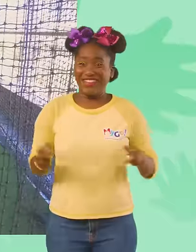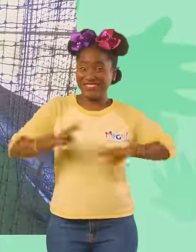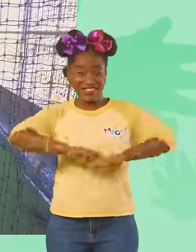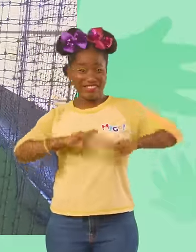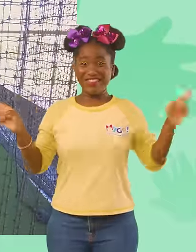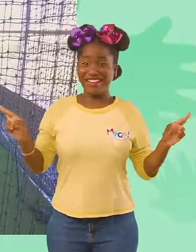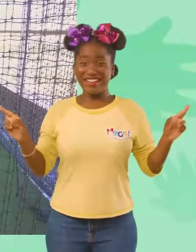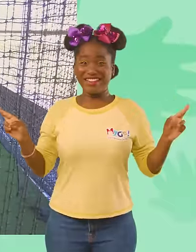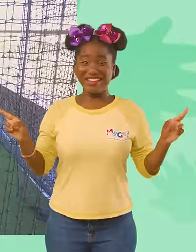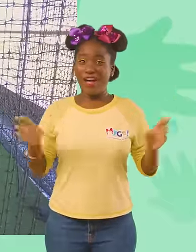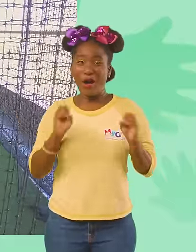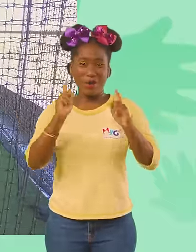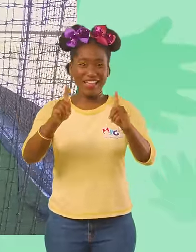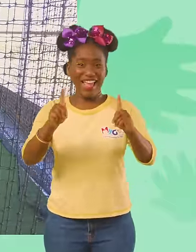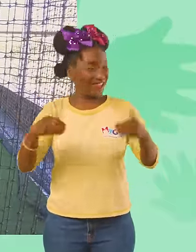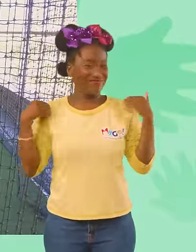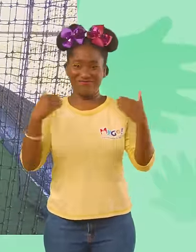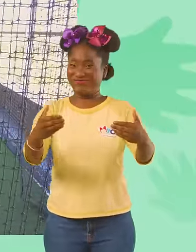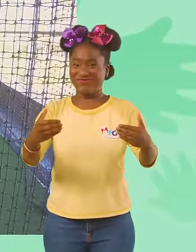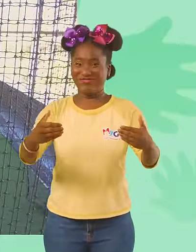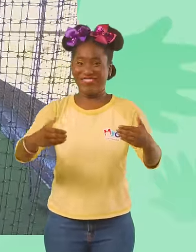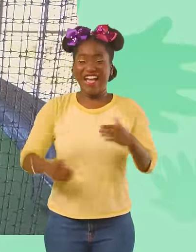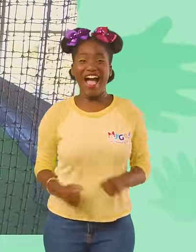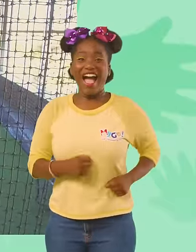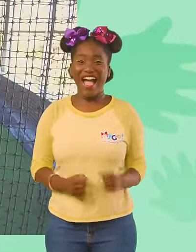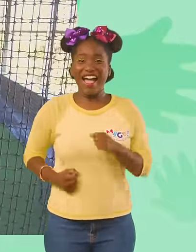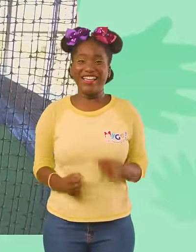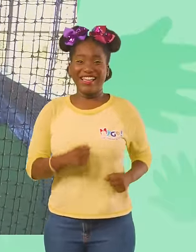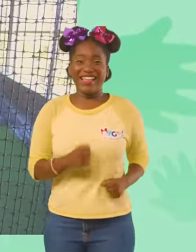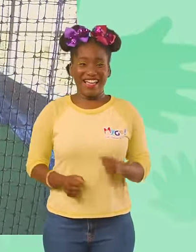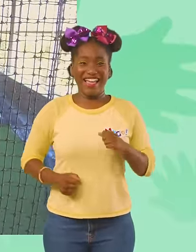All right, I'm ready. Okay, Blippi, here we go.